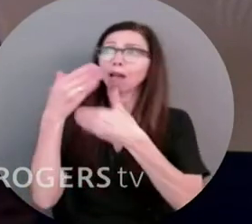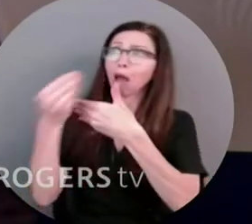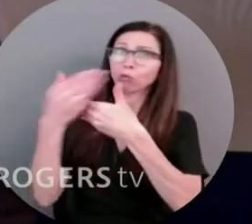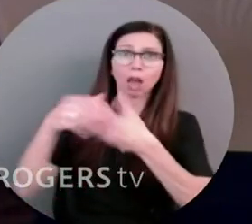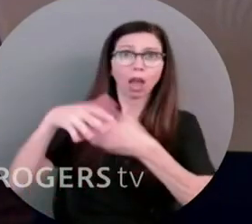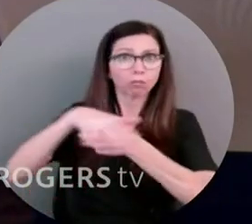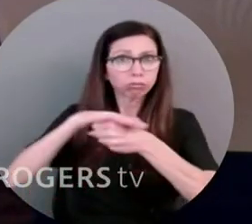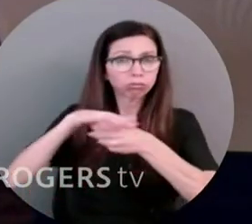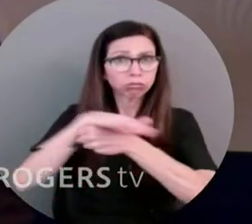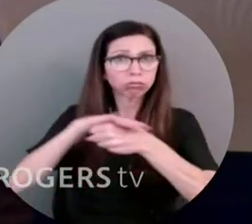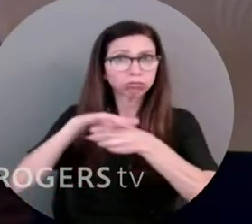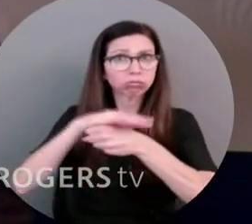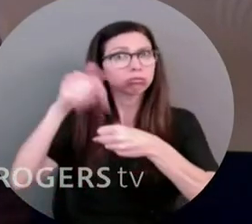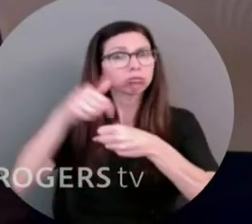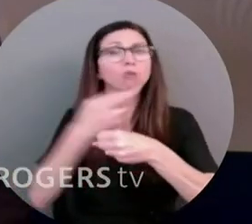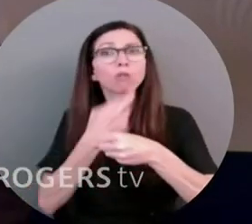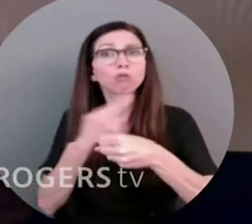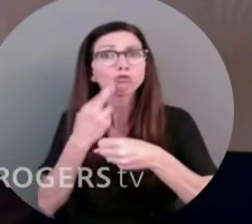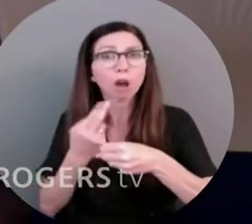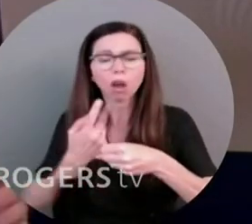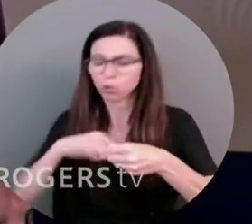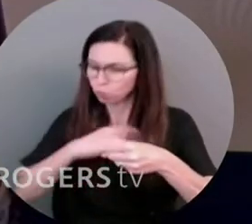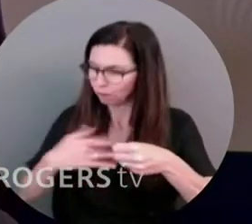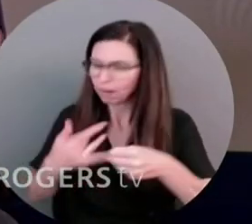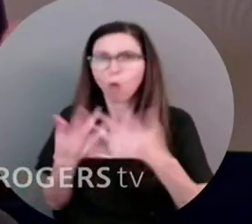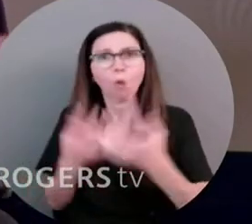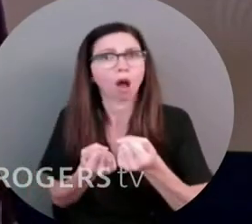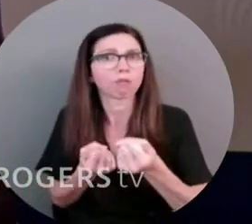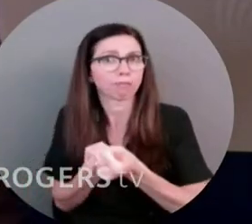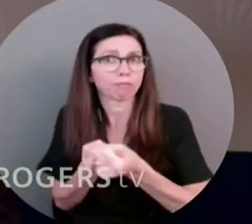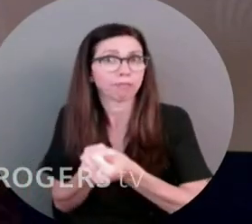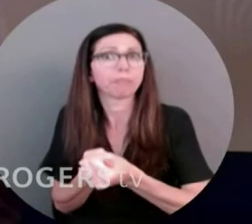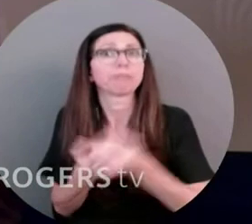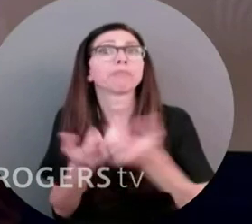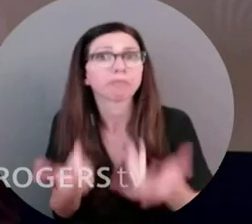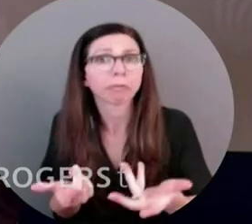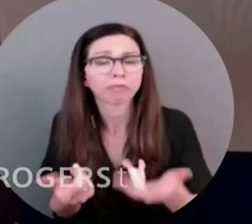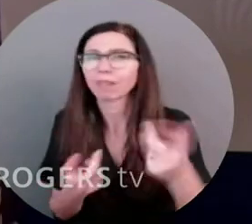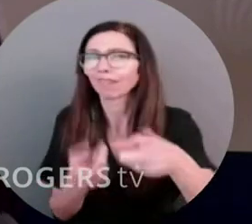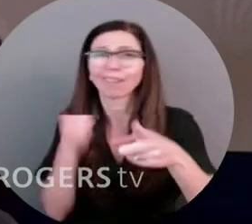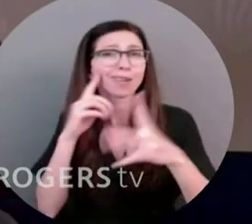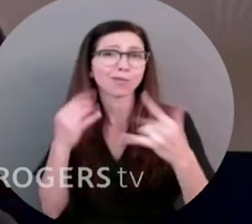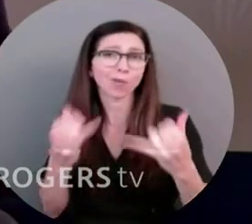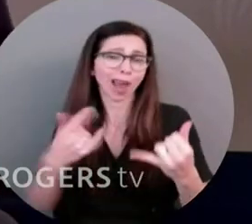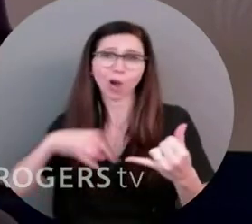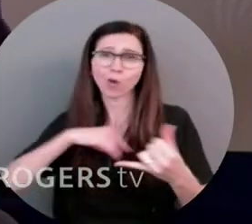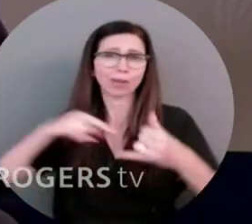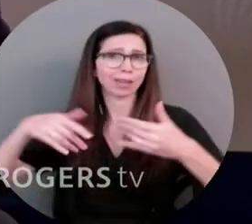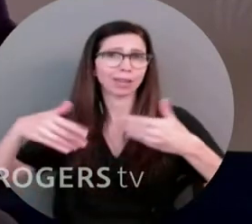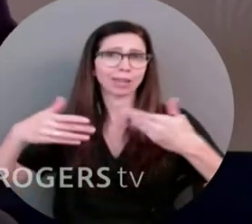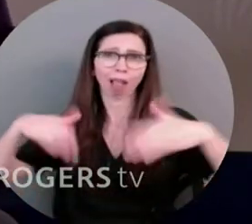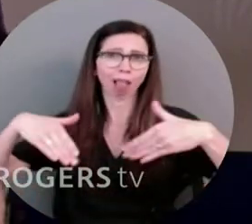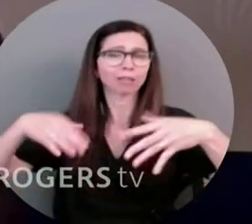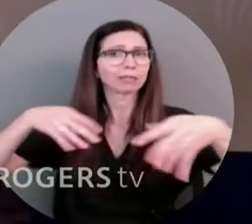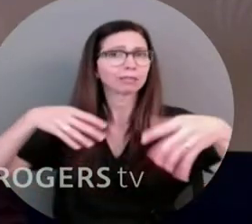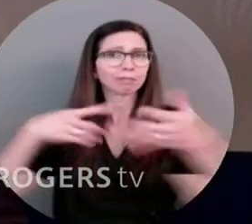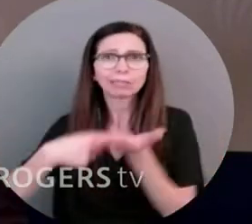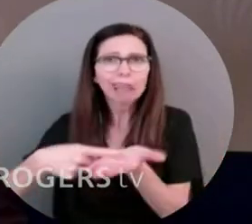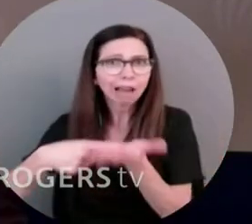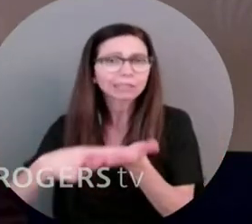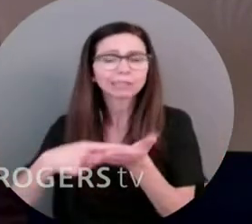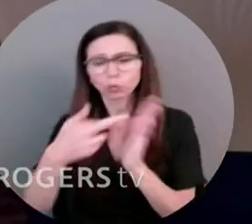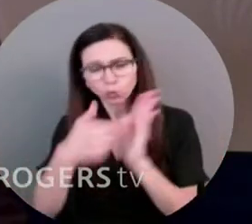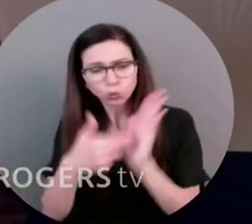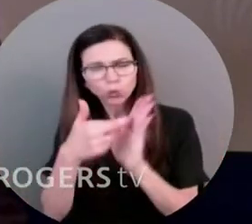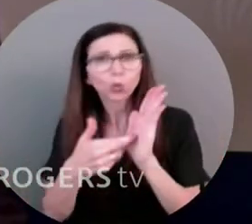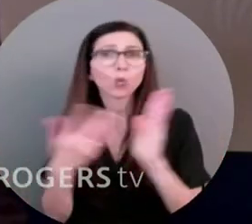can help the restaurant industry. We don't know what the rules are going to be at the end of the day. I suspect it's probably going to be, you're going to have, as you pointed out,